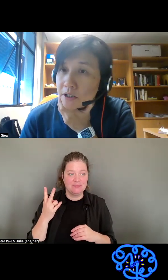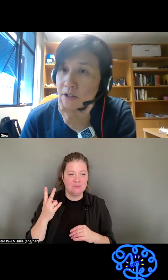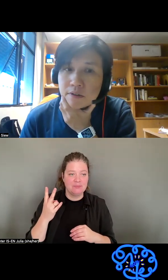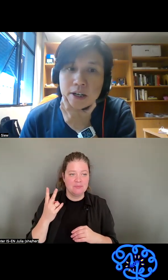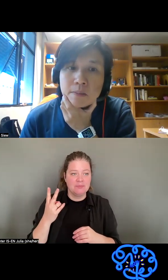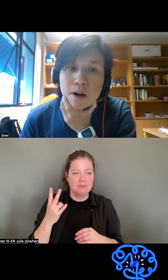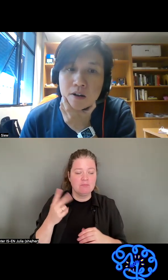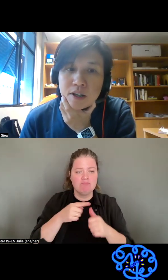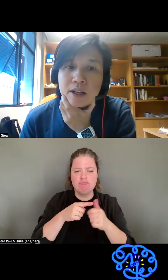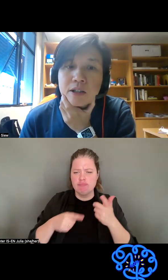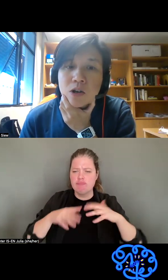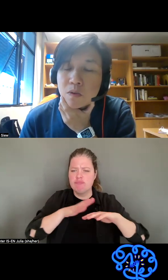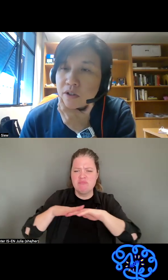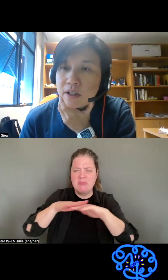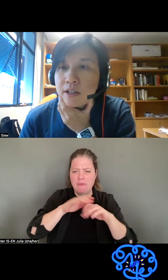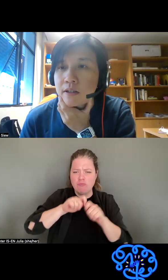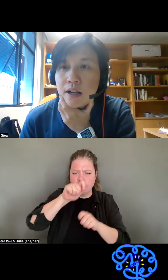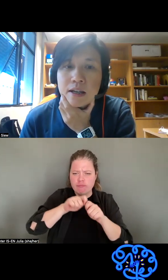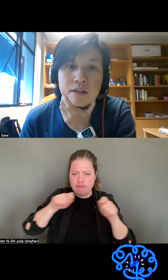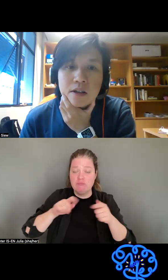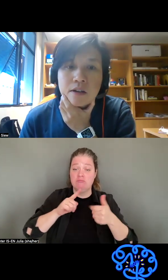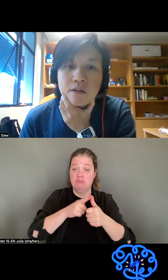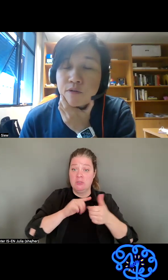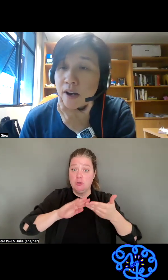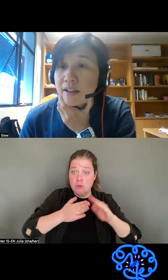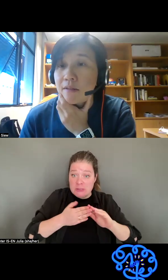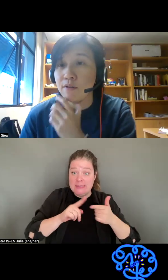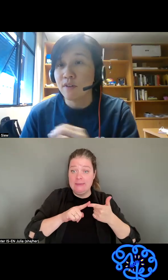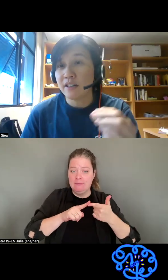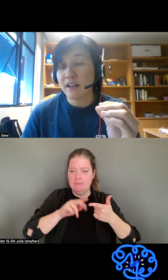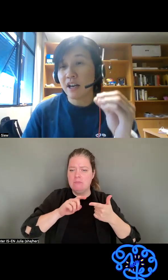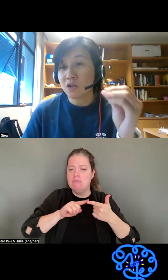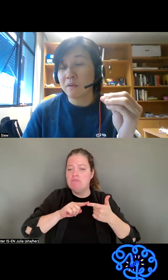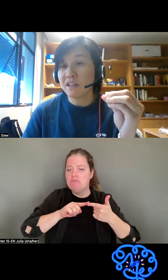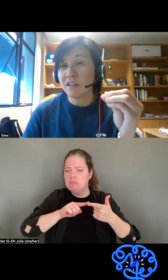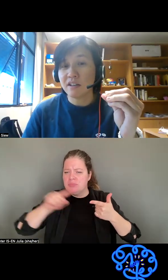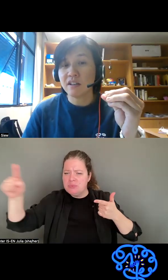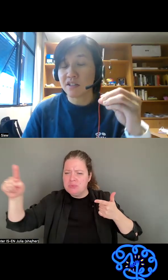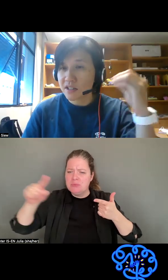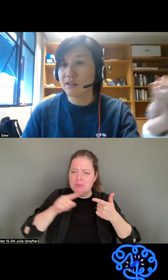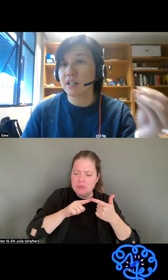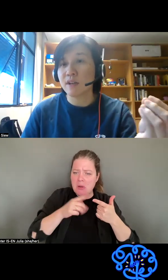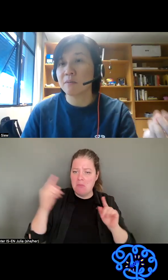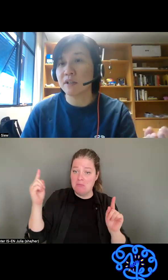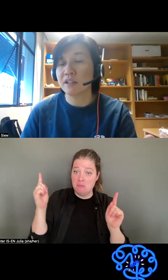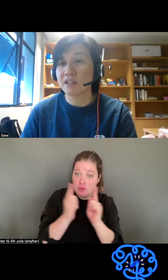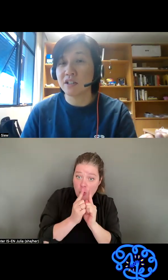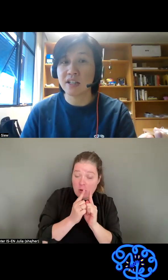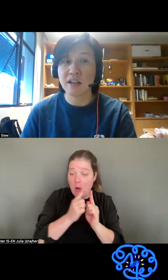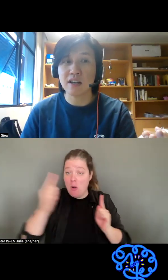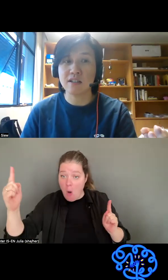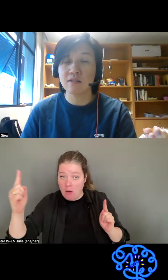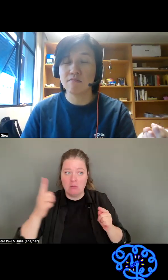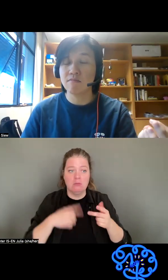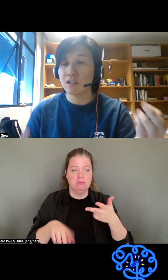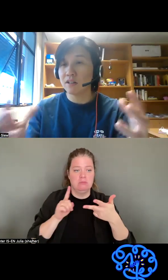network measures, right? The path length, the community, and the fact that we find that entropy is still a significant predictor suggests